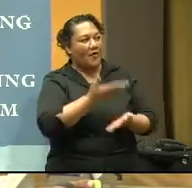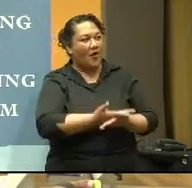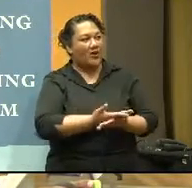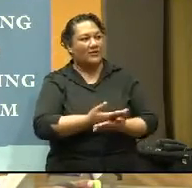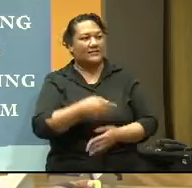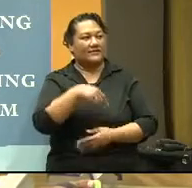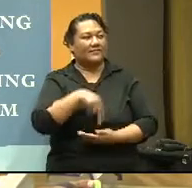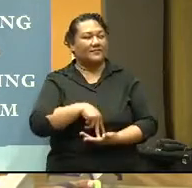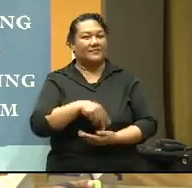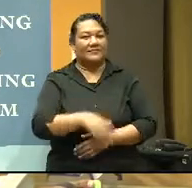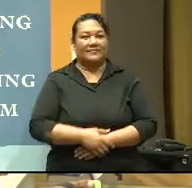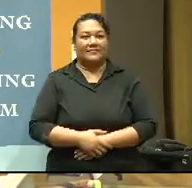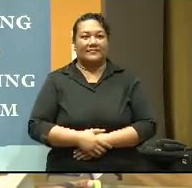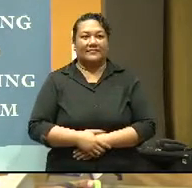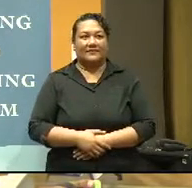Thank you.